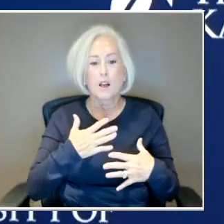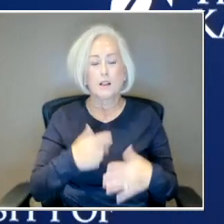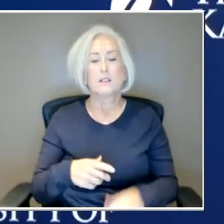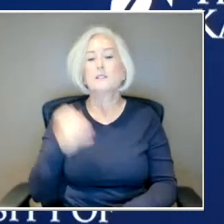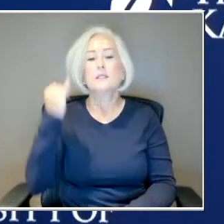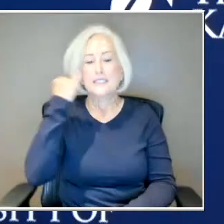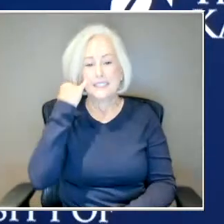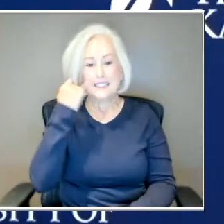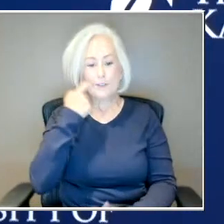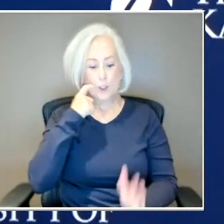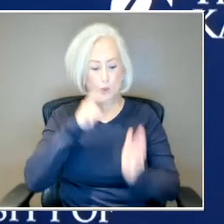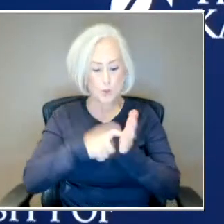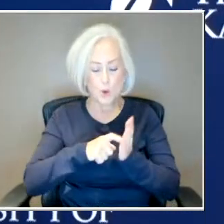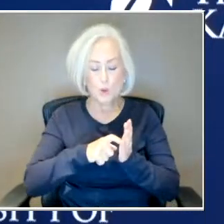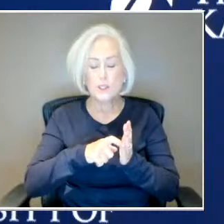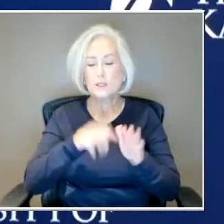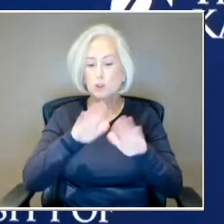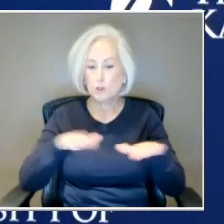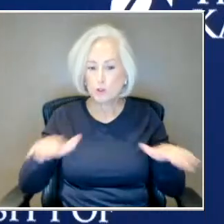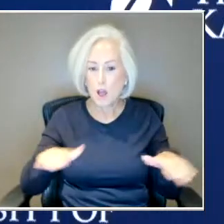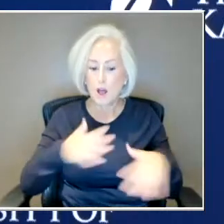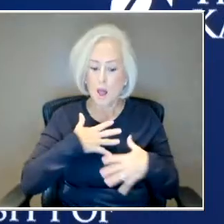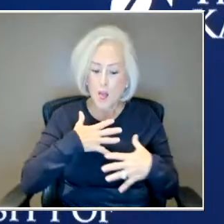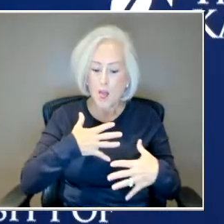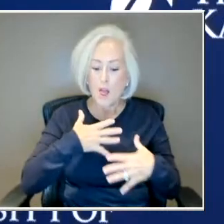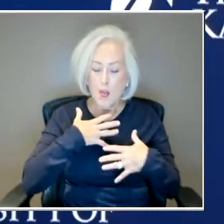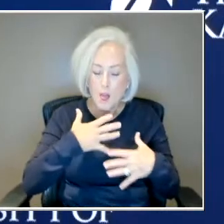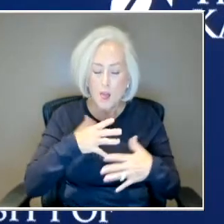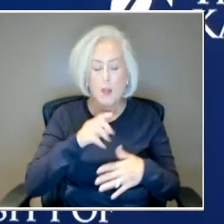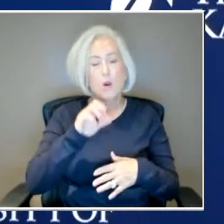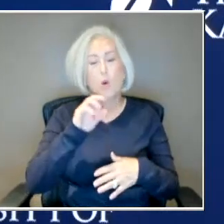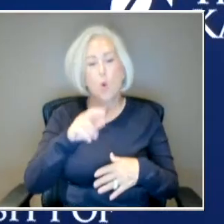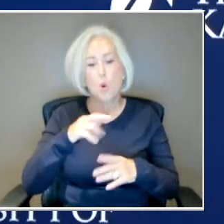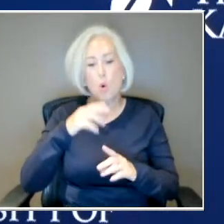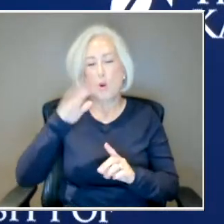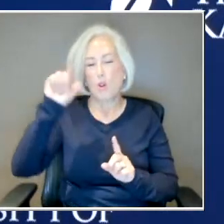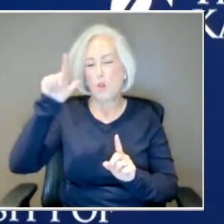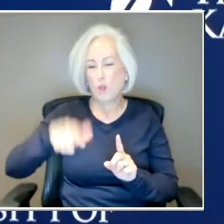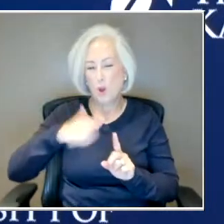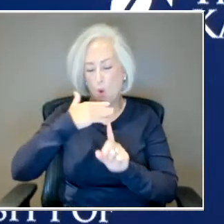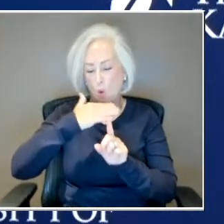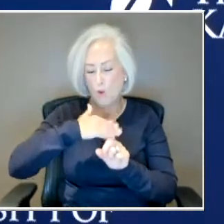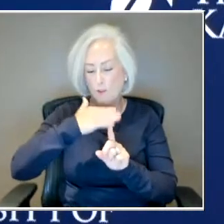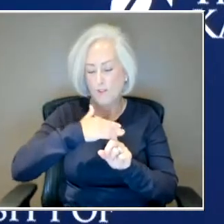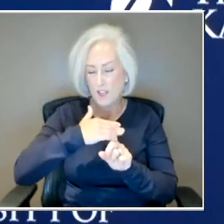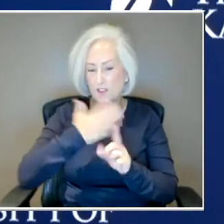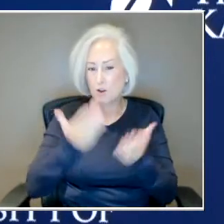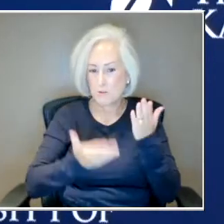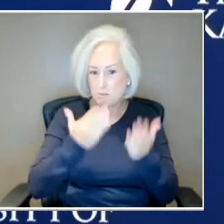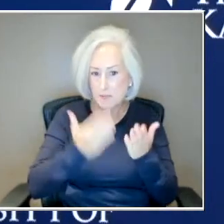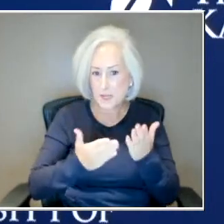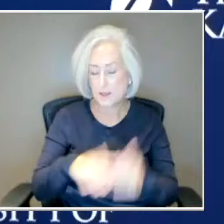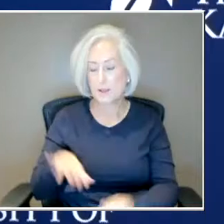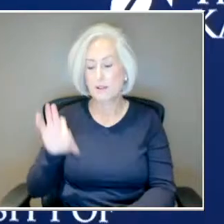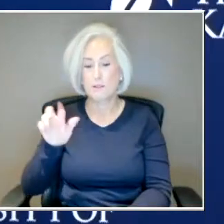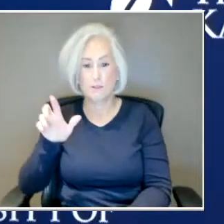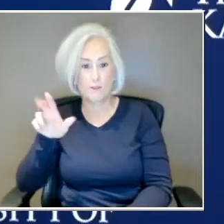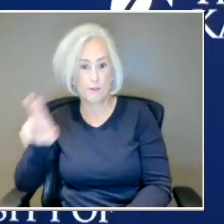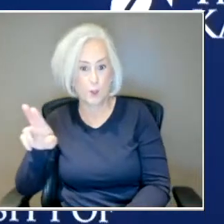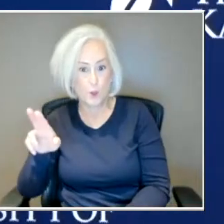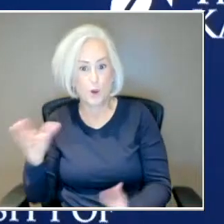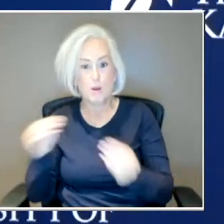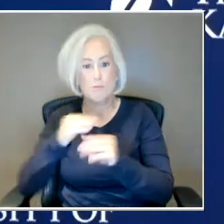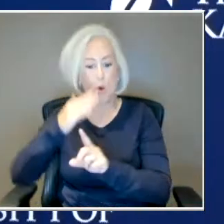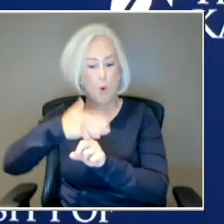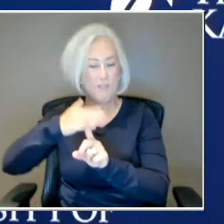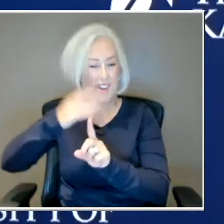low-grade fever, could be more RSV. With flu, you can have muscle aches, body aches, a higher fever, and headache. But